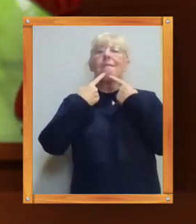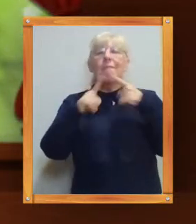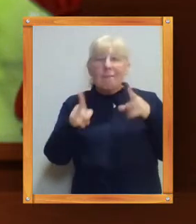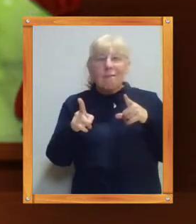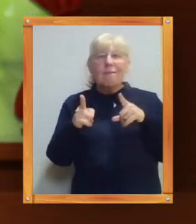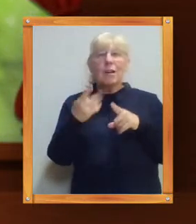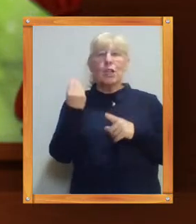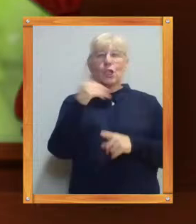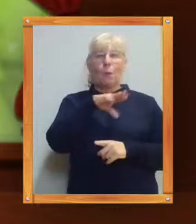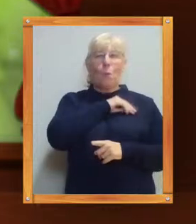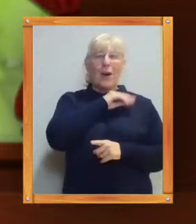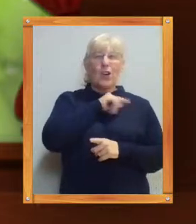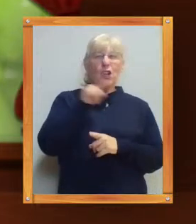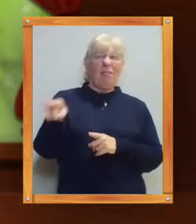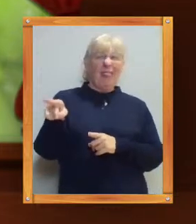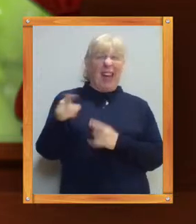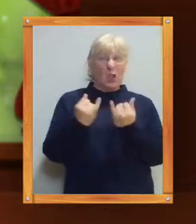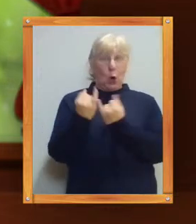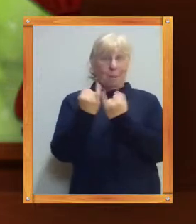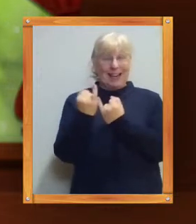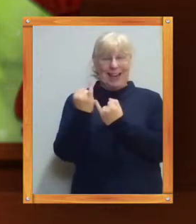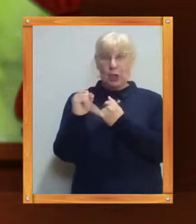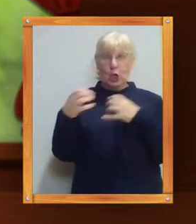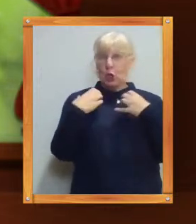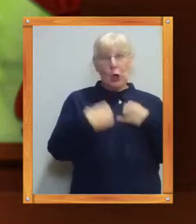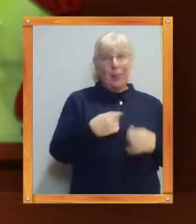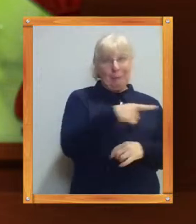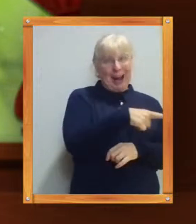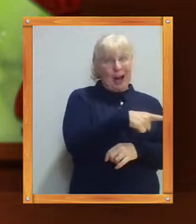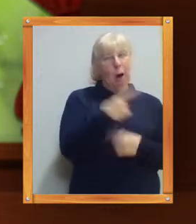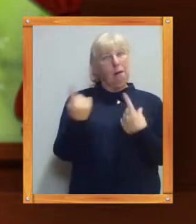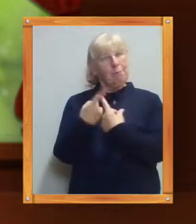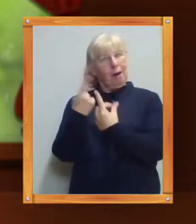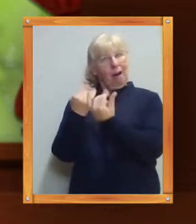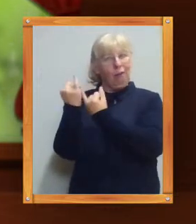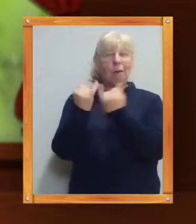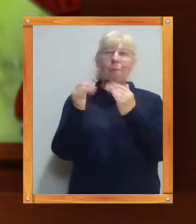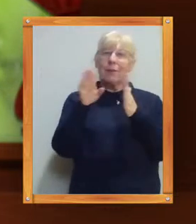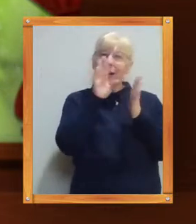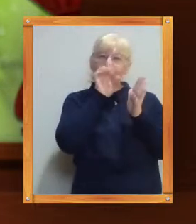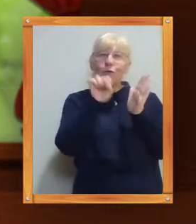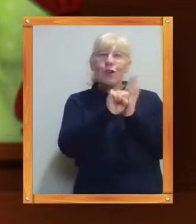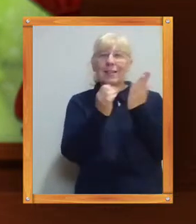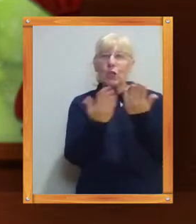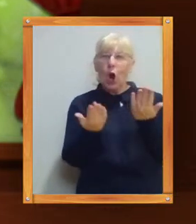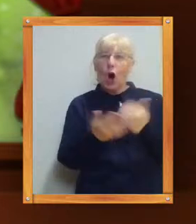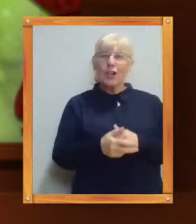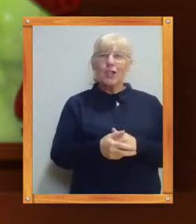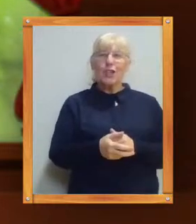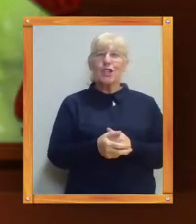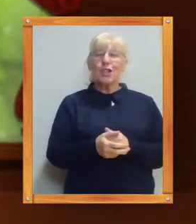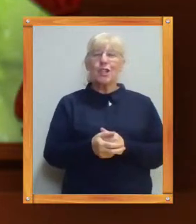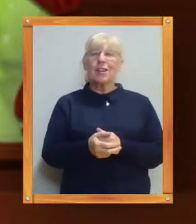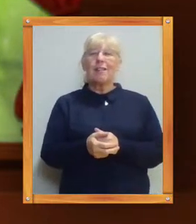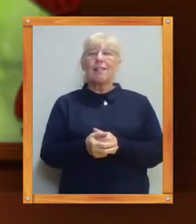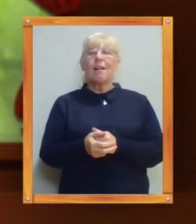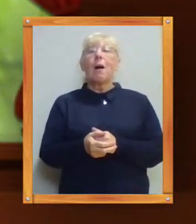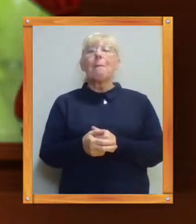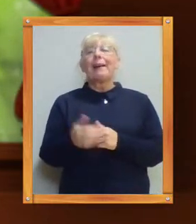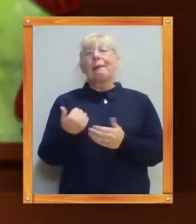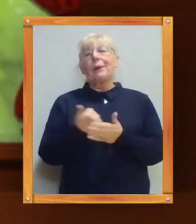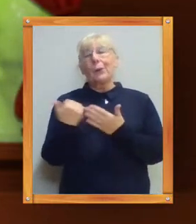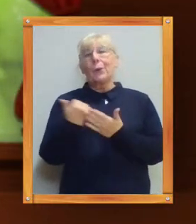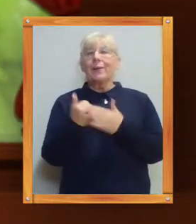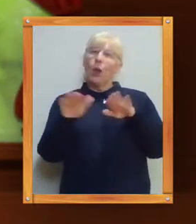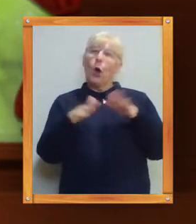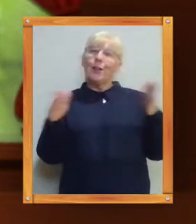winners. Of course, this has been organised as it is every year we do this. Usually it's up on the stage, but we'll do it through your TV screen or your phone